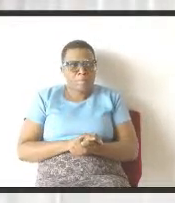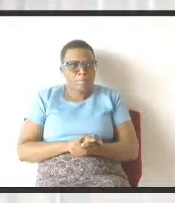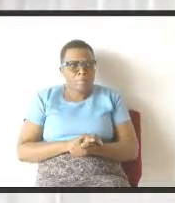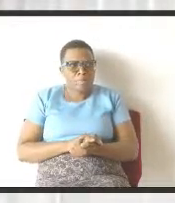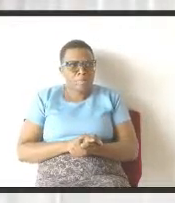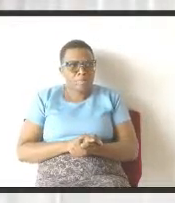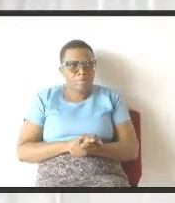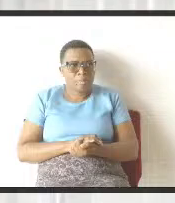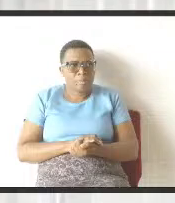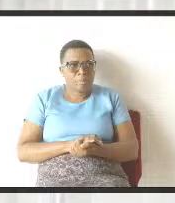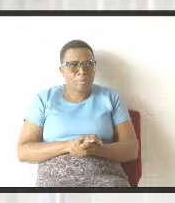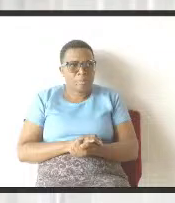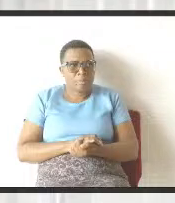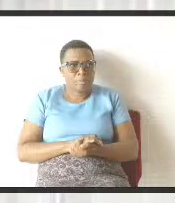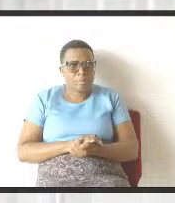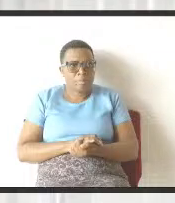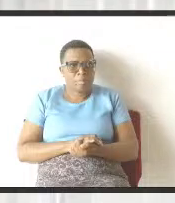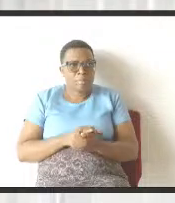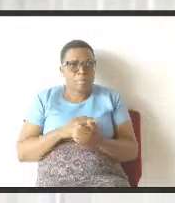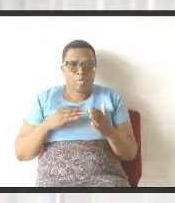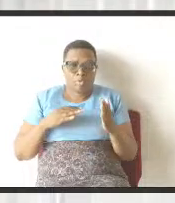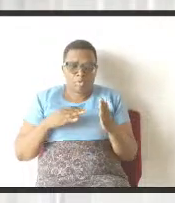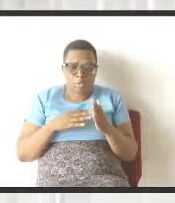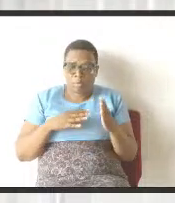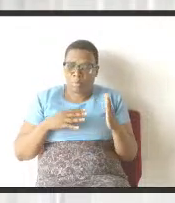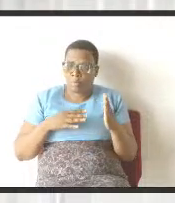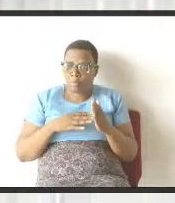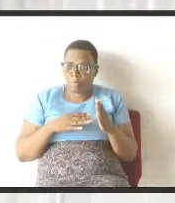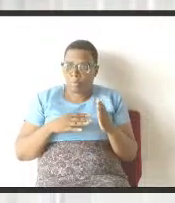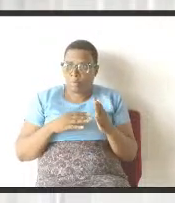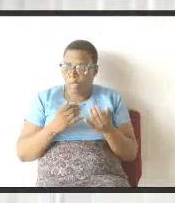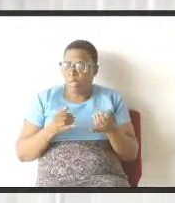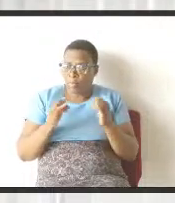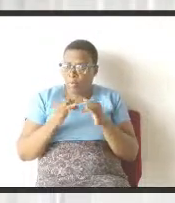in my study room or area,